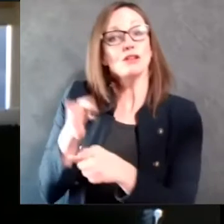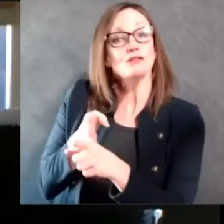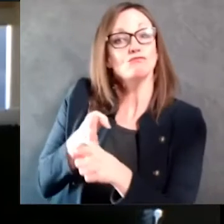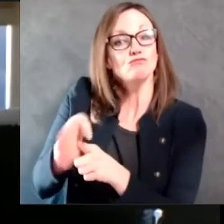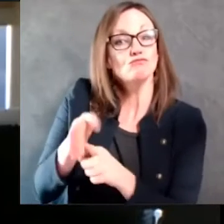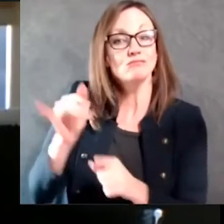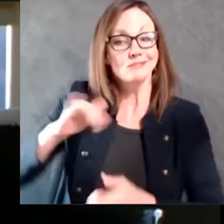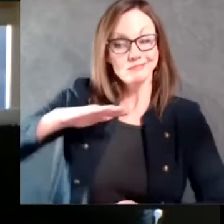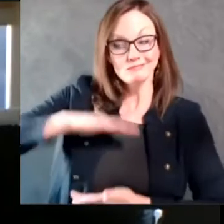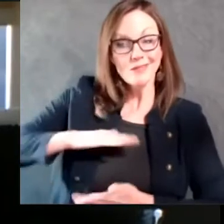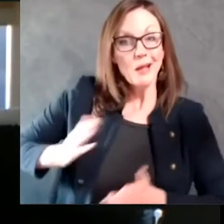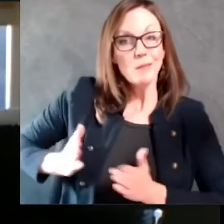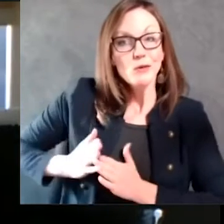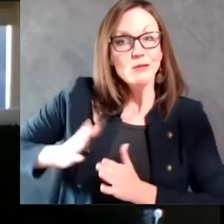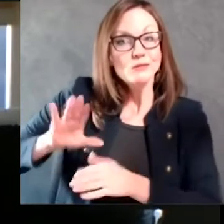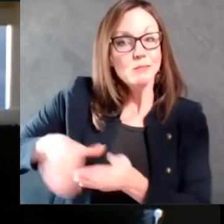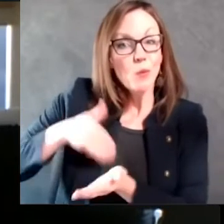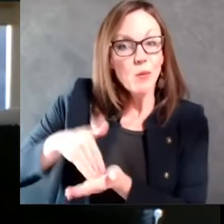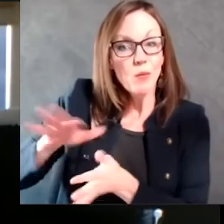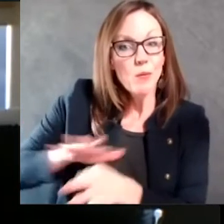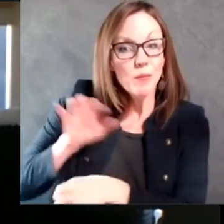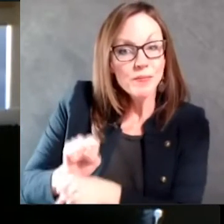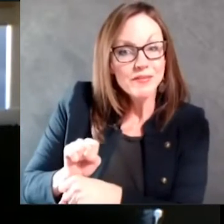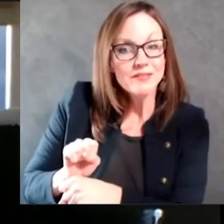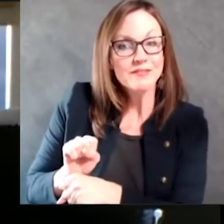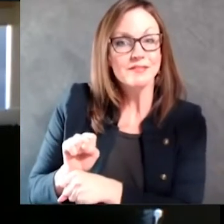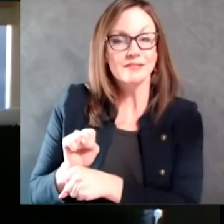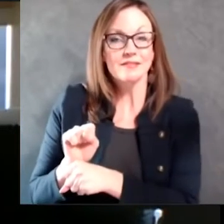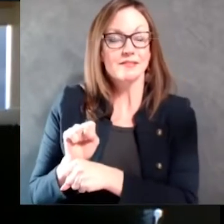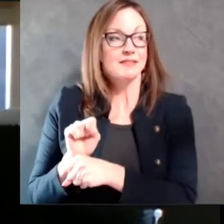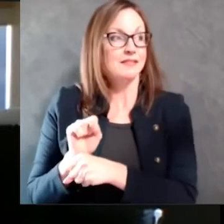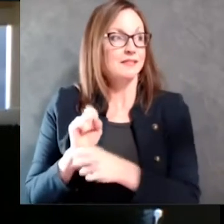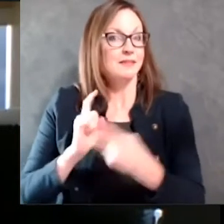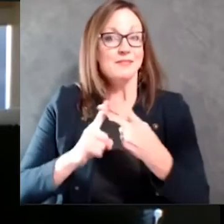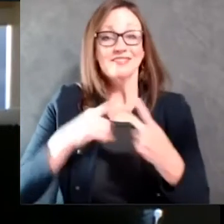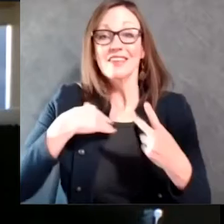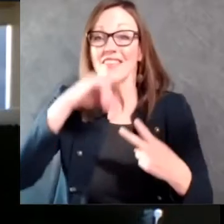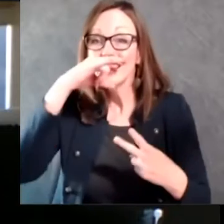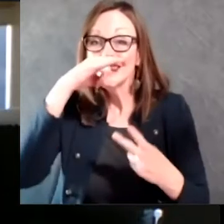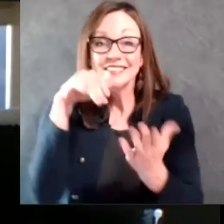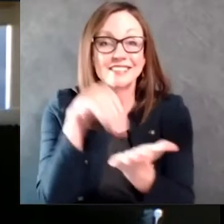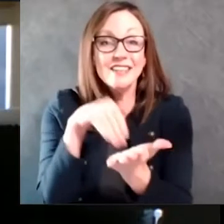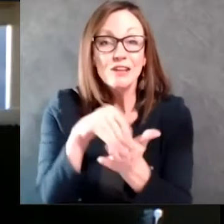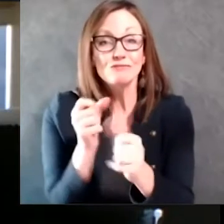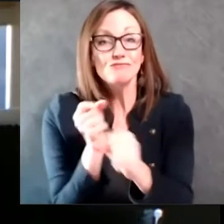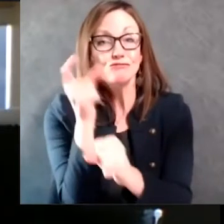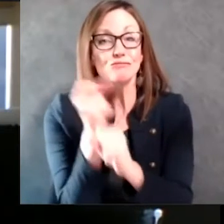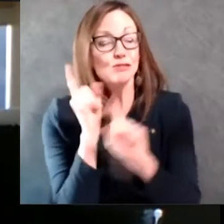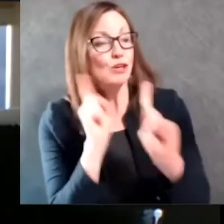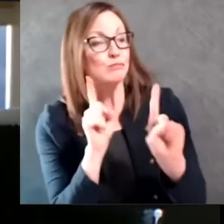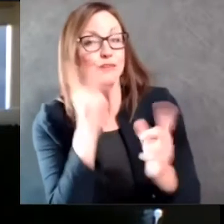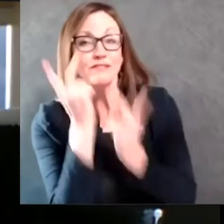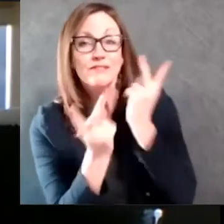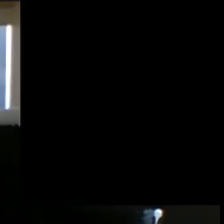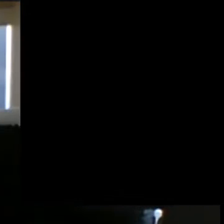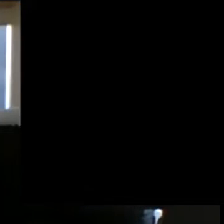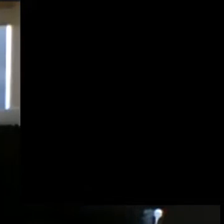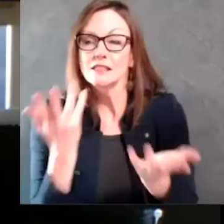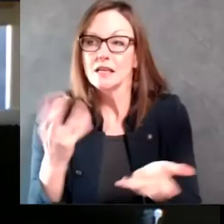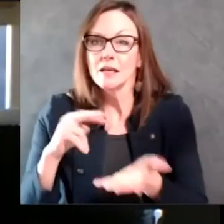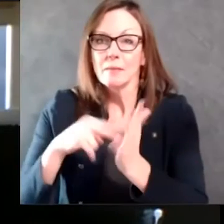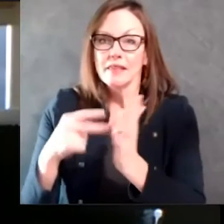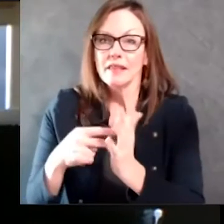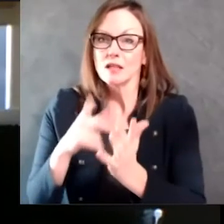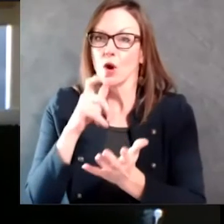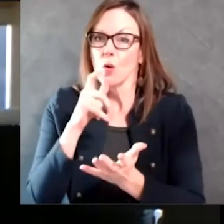our people and team members are going to get infected and they're not going to be able to do the work that they need to do to serve the people of our